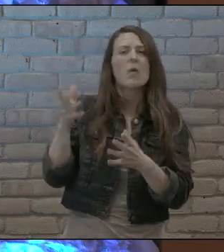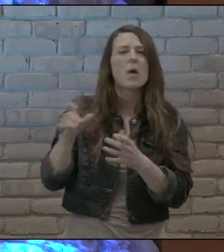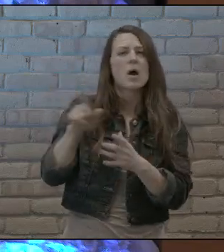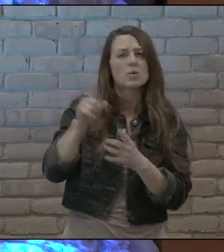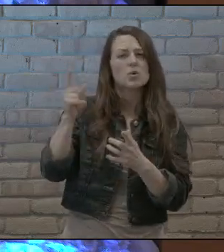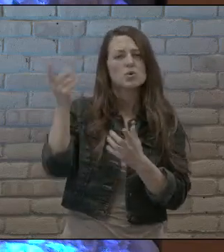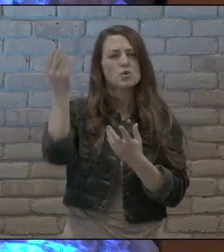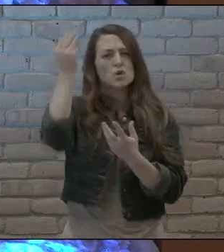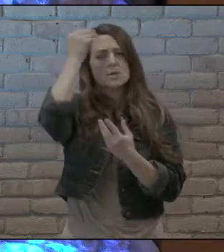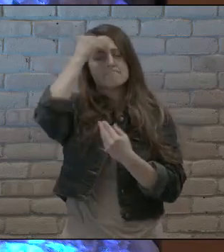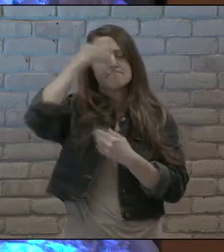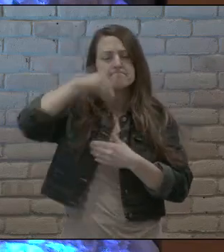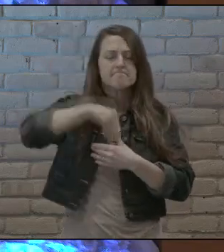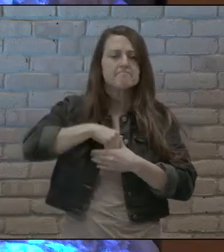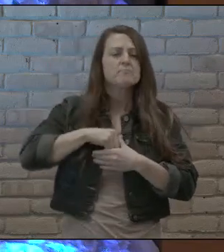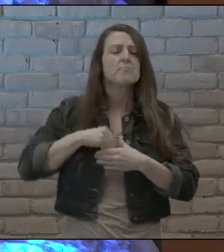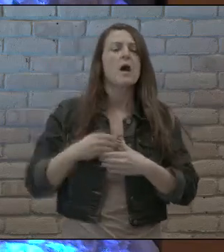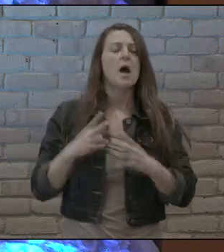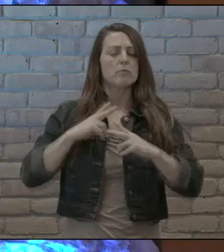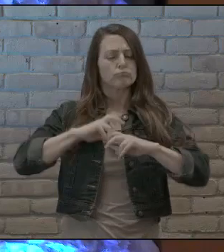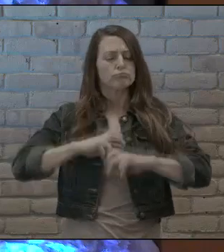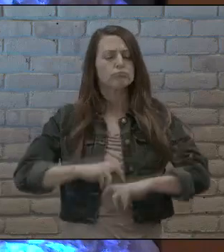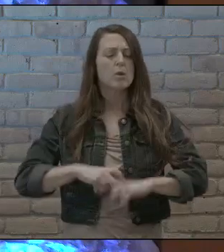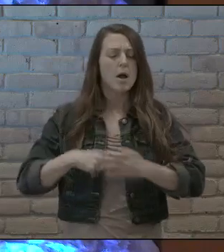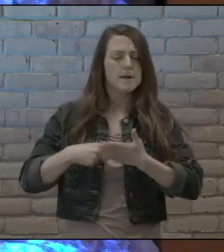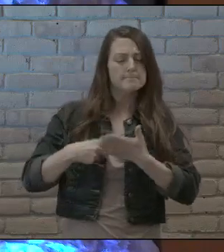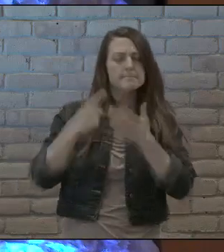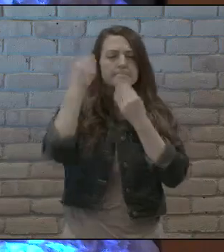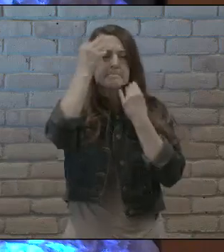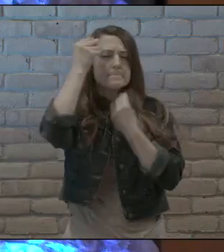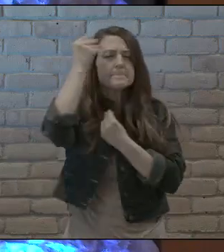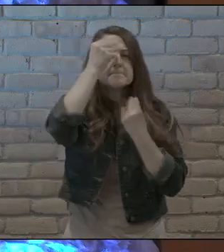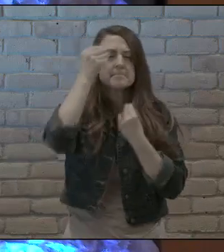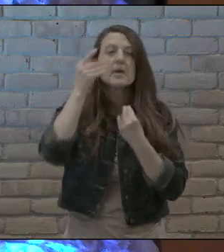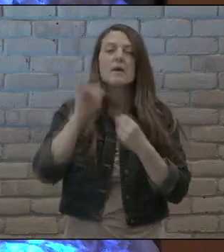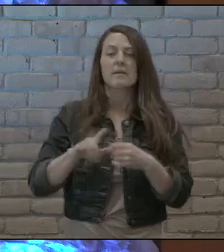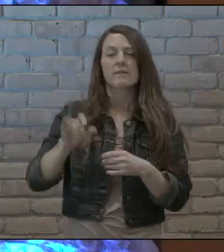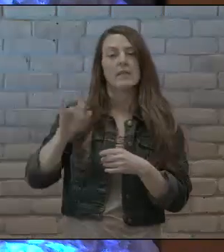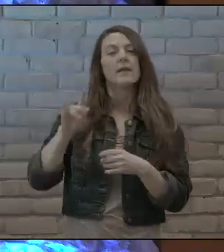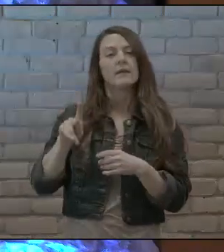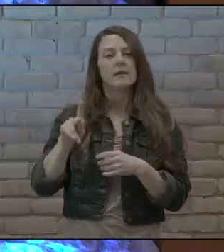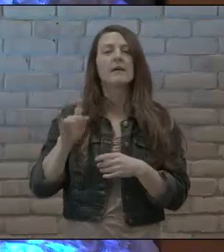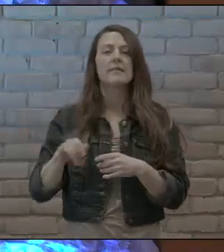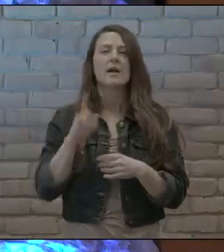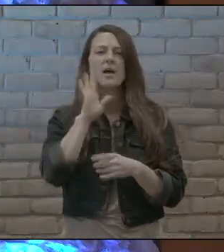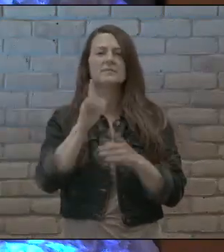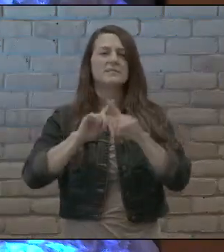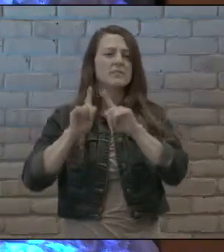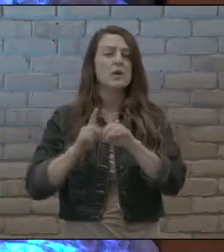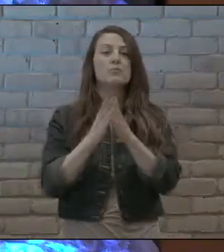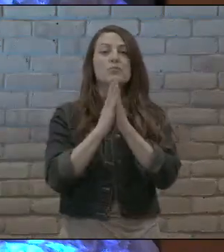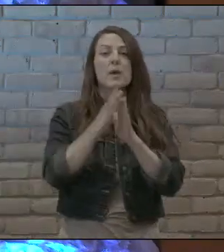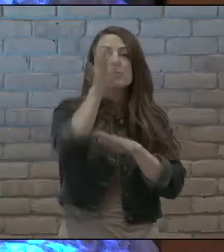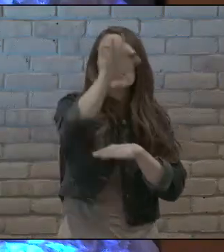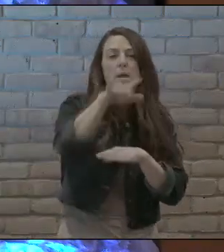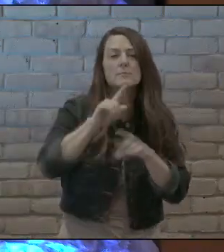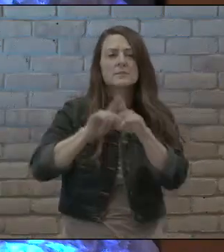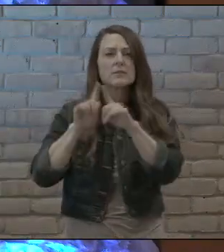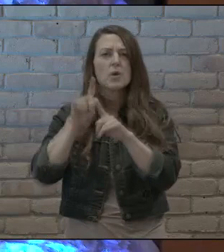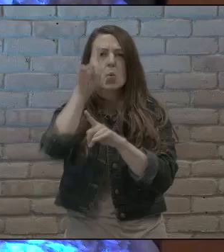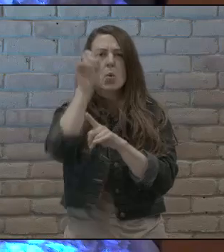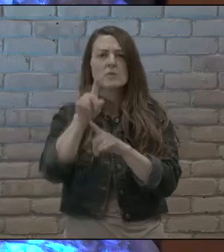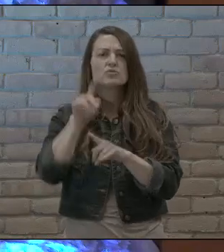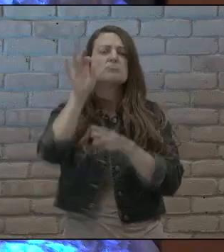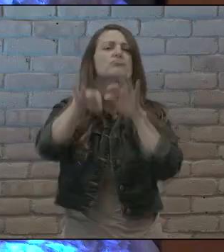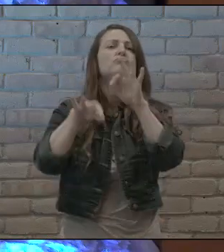a link to our scripture card in the chat. You can click on that link to dive deeper with prayer prompts, different questions you can wrestle with on